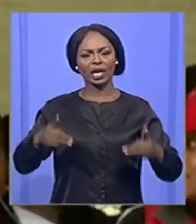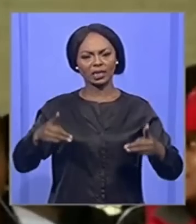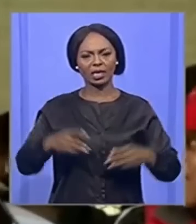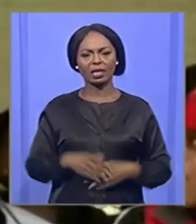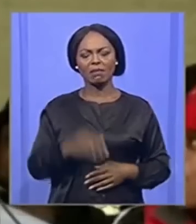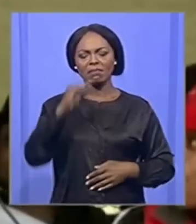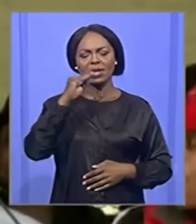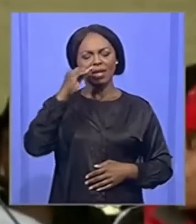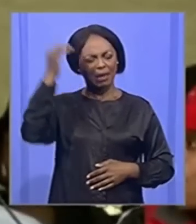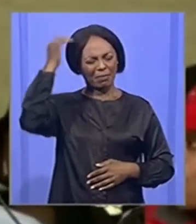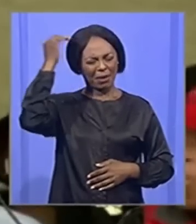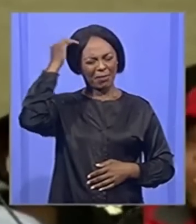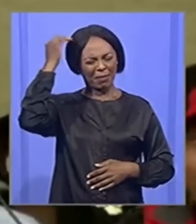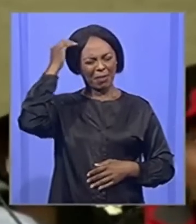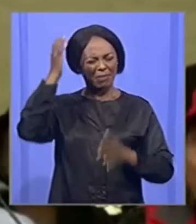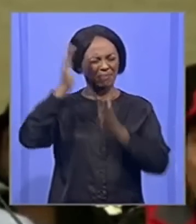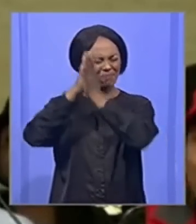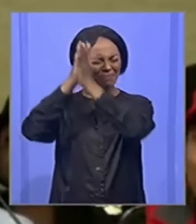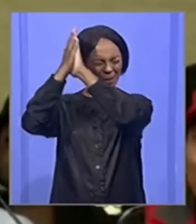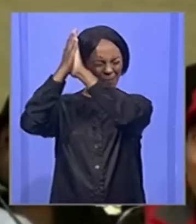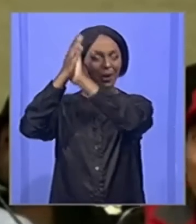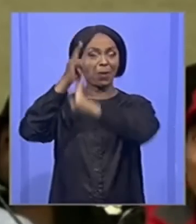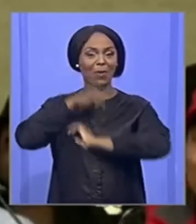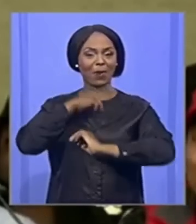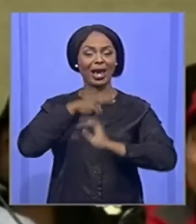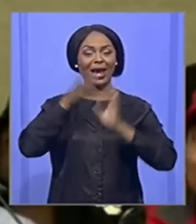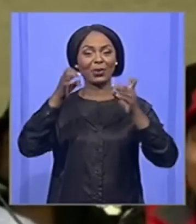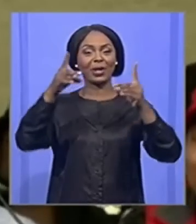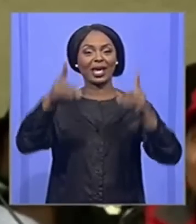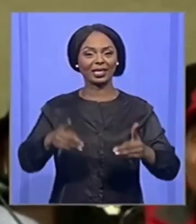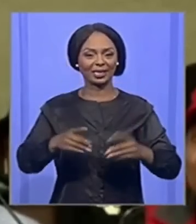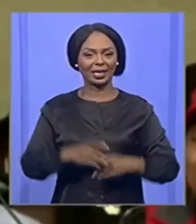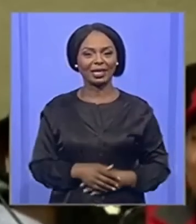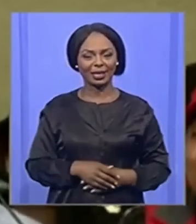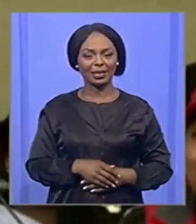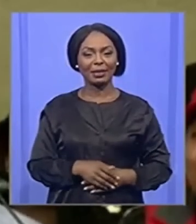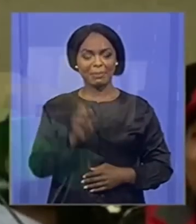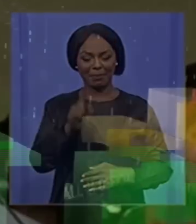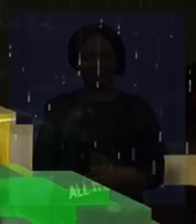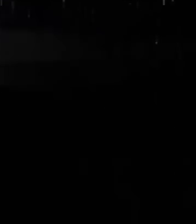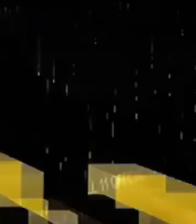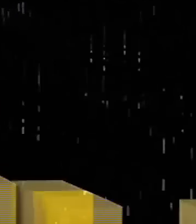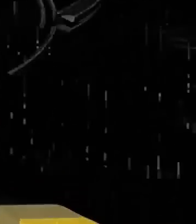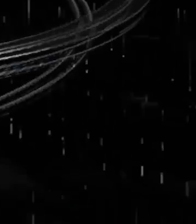thuto. That is voting all over democracy.